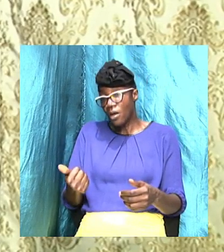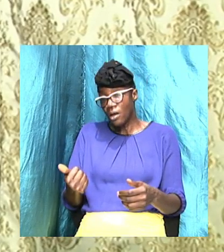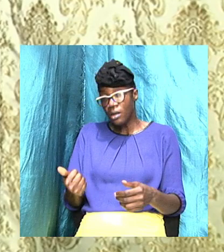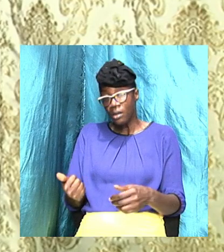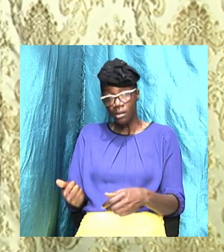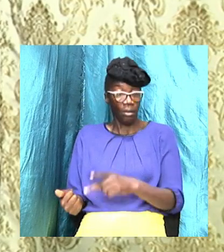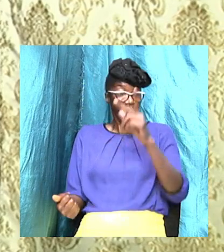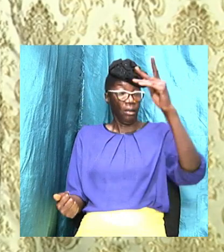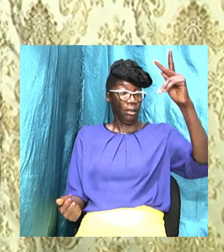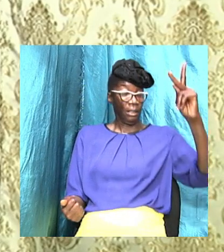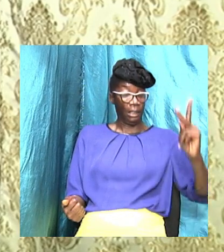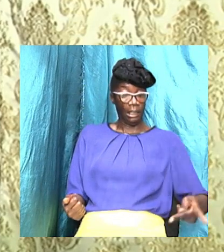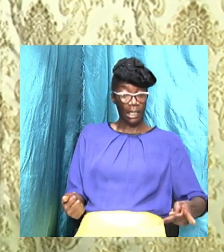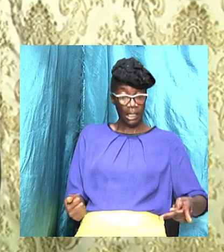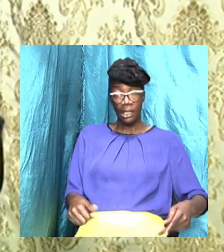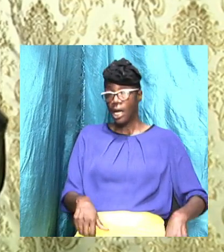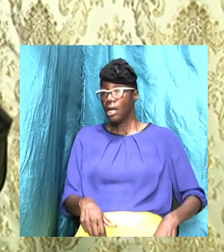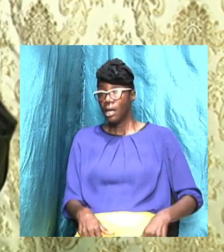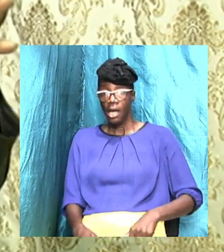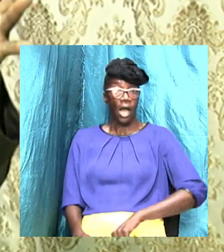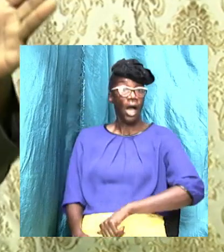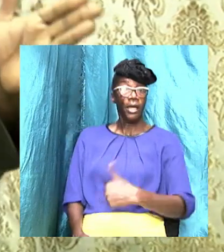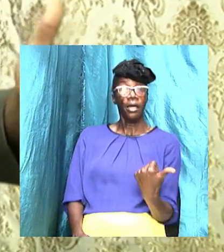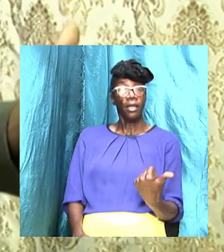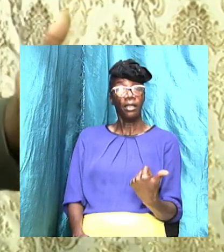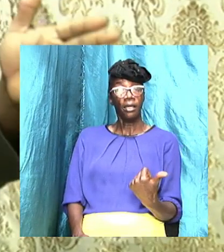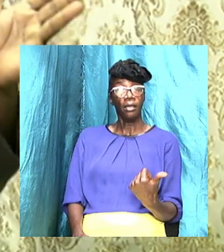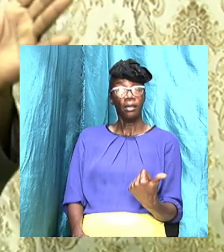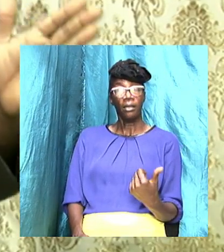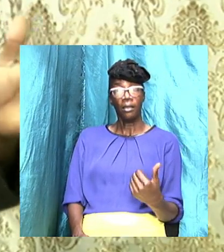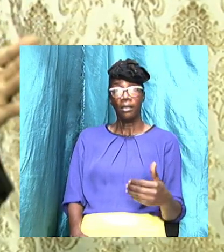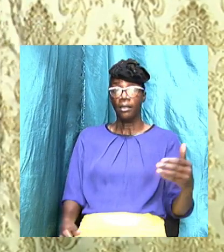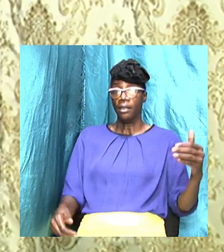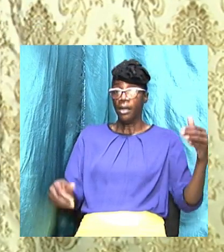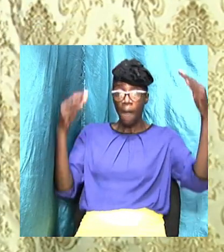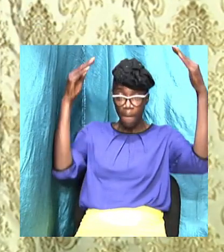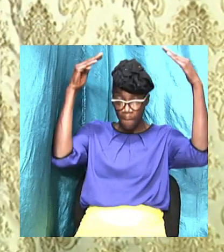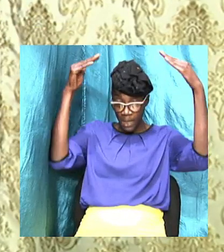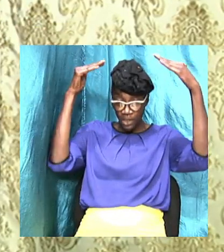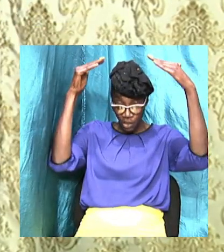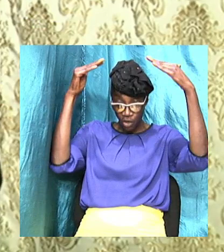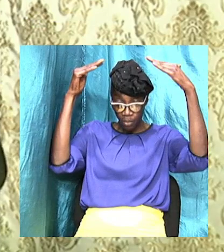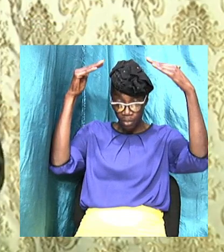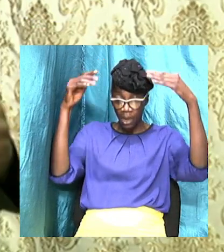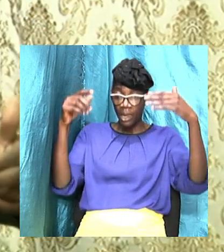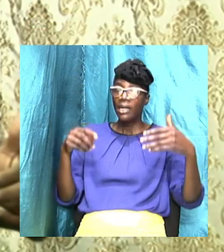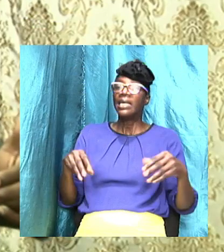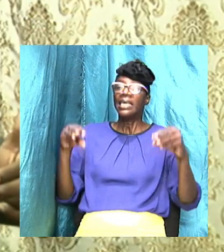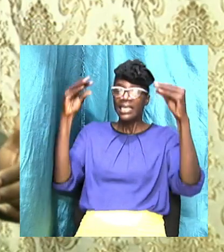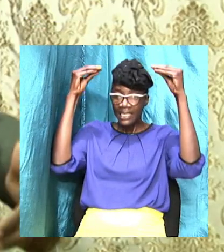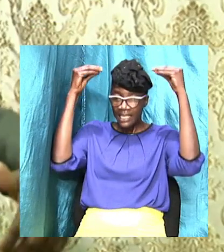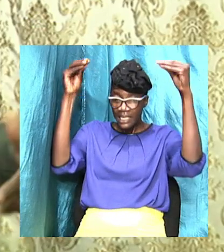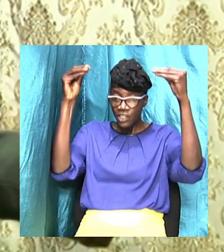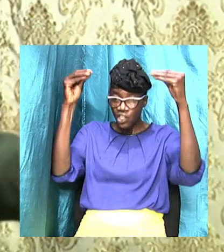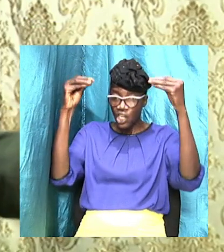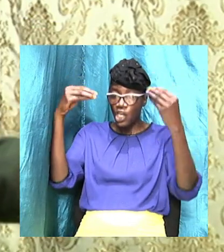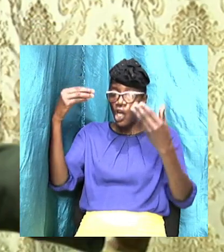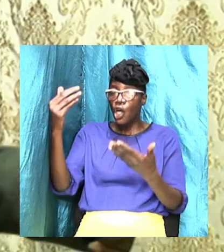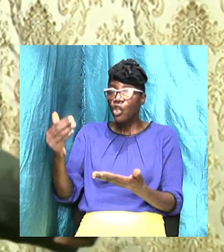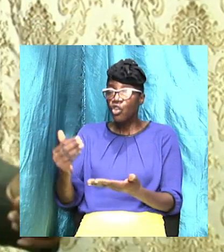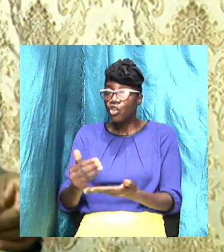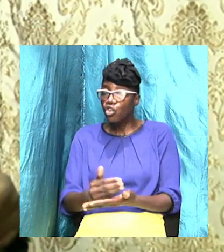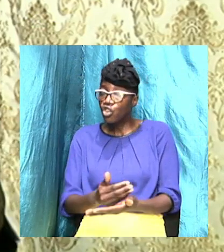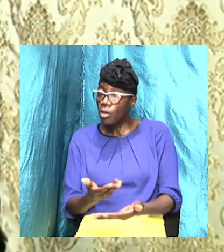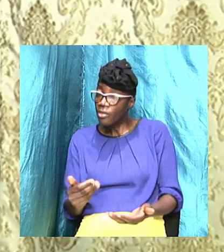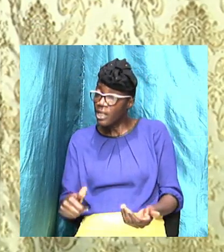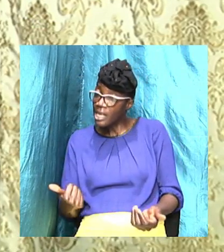there is another pastor, another bishop that is teaching something